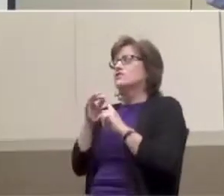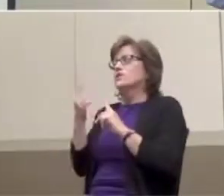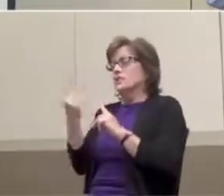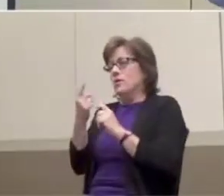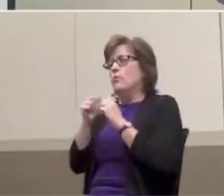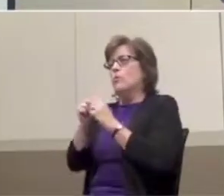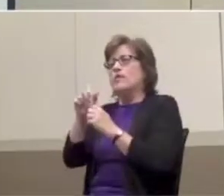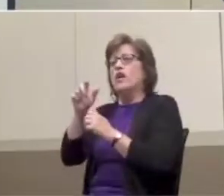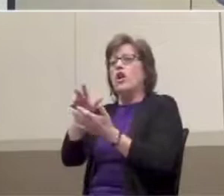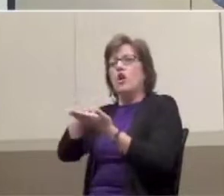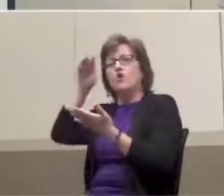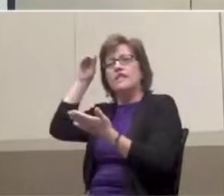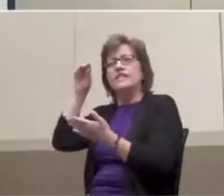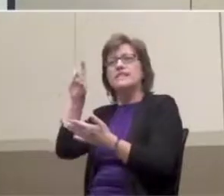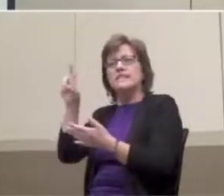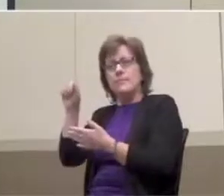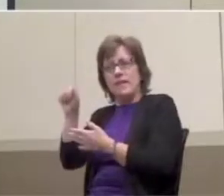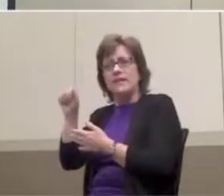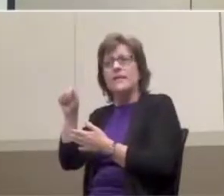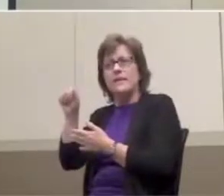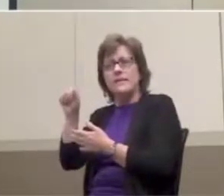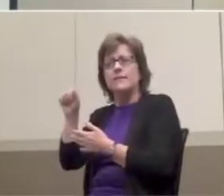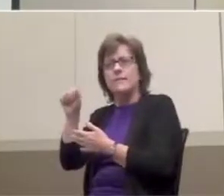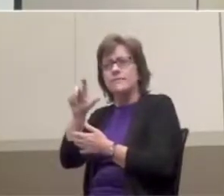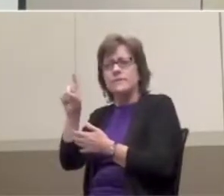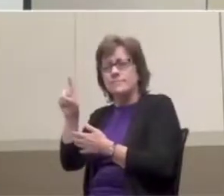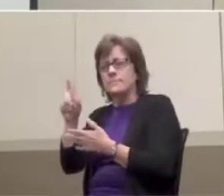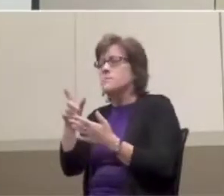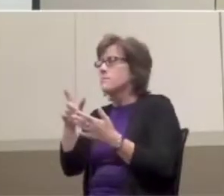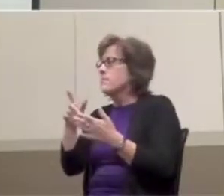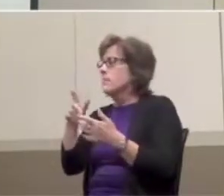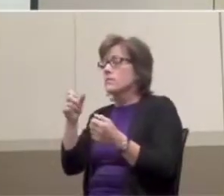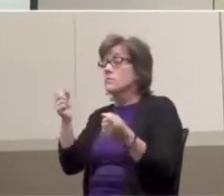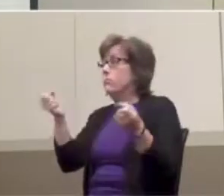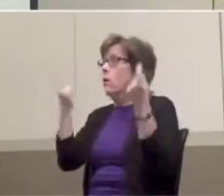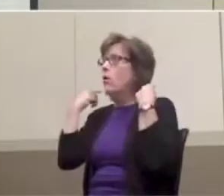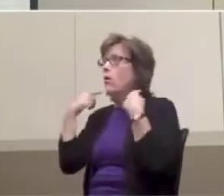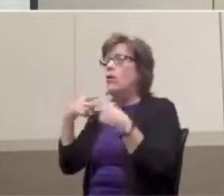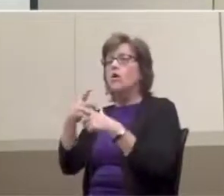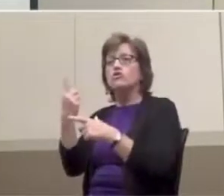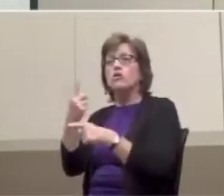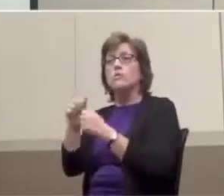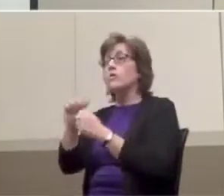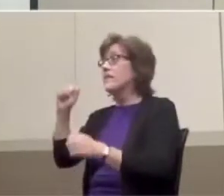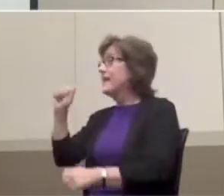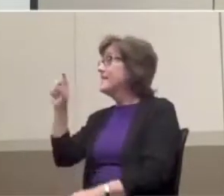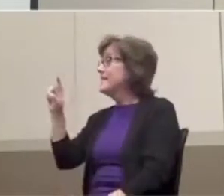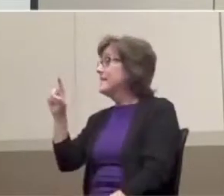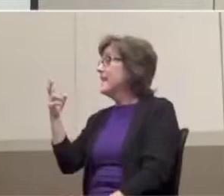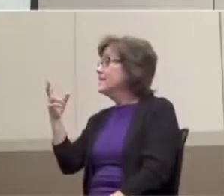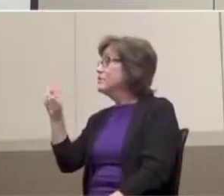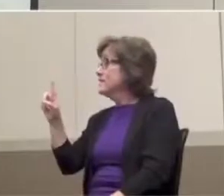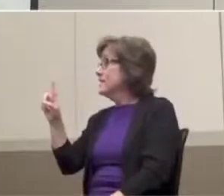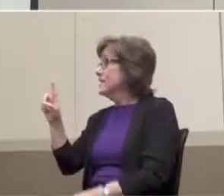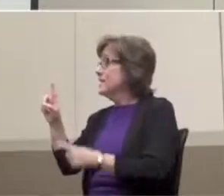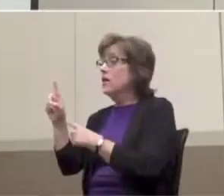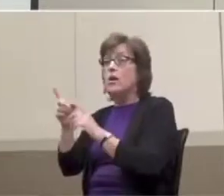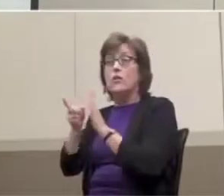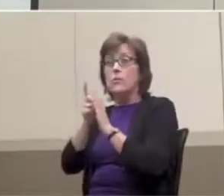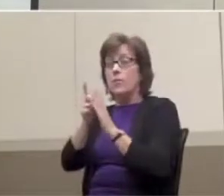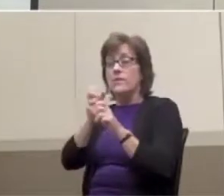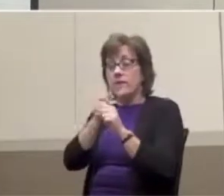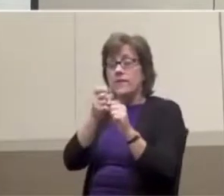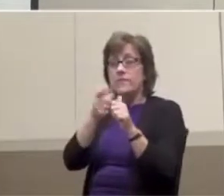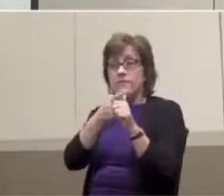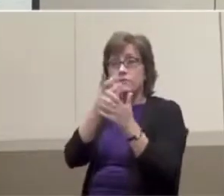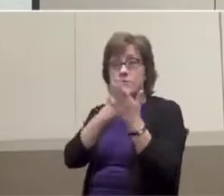becomes overwhelming and they don't hear it. Or someone with ADHD possibly, where the moment that you get the first part of that instruction,